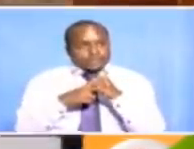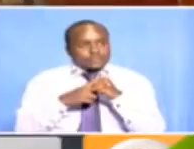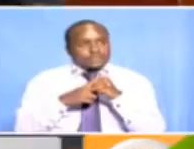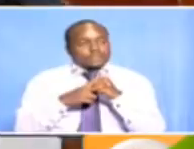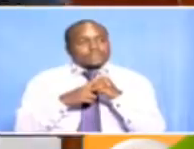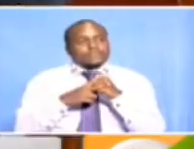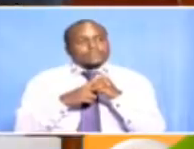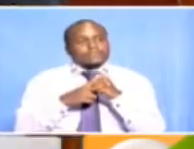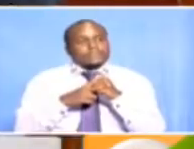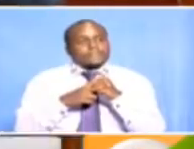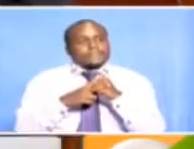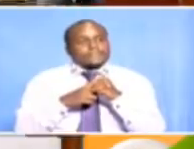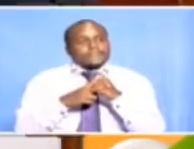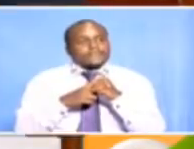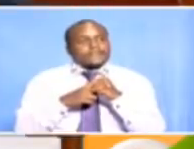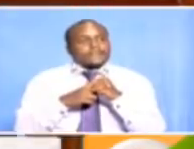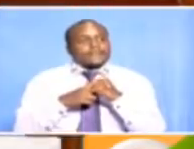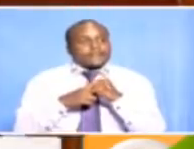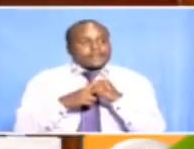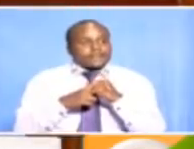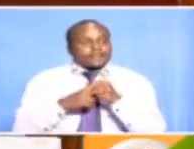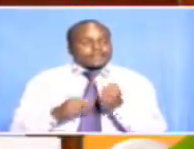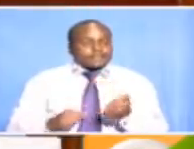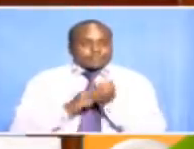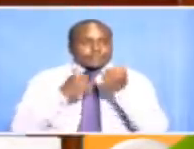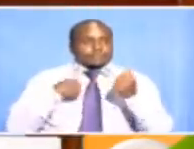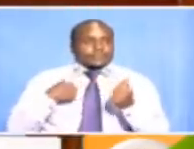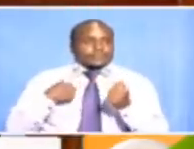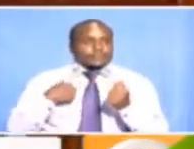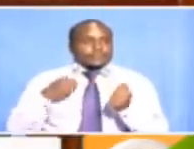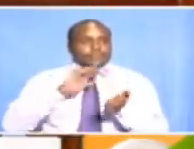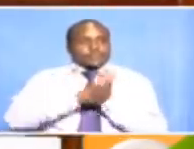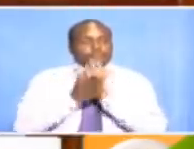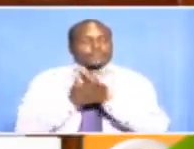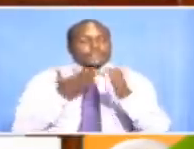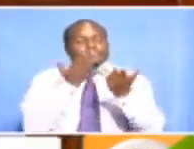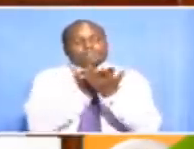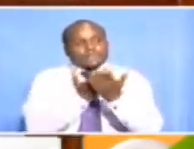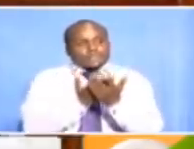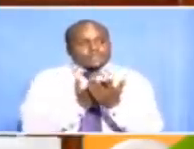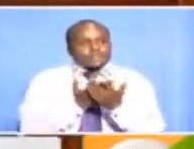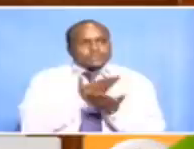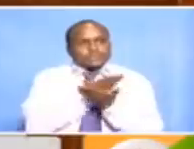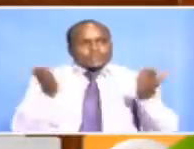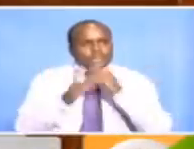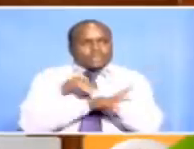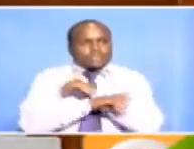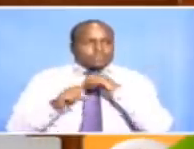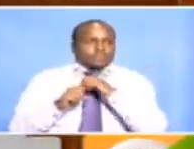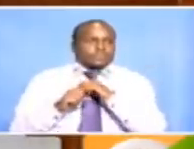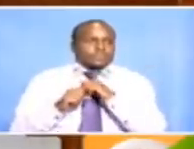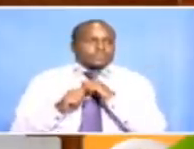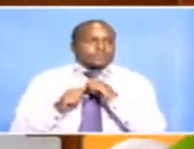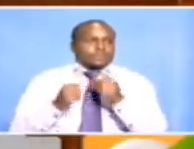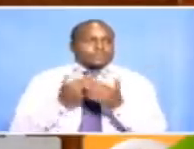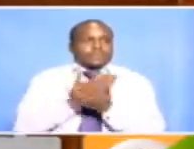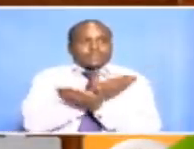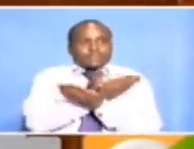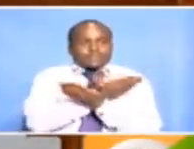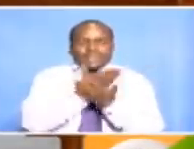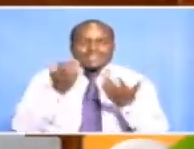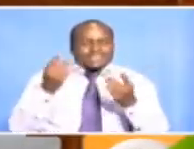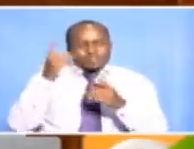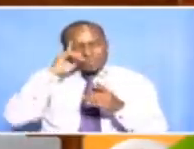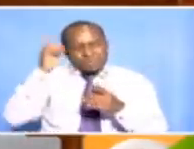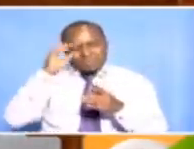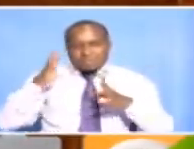I got a ruling in my favor. Nobody's appealed against that ruling. So any thief, any nonsense I'll never entertain, any